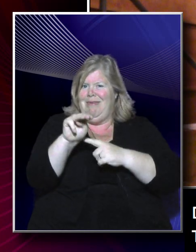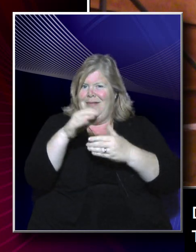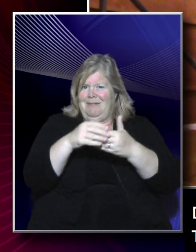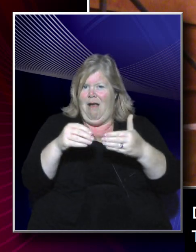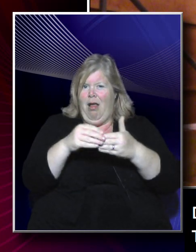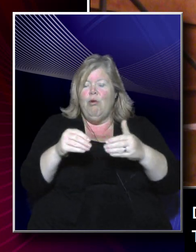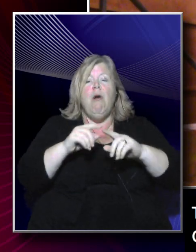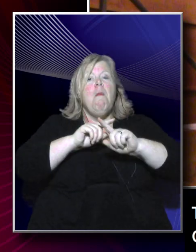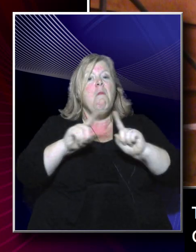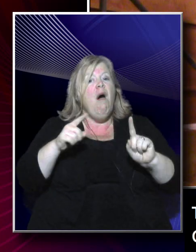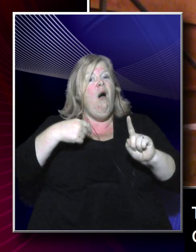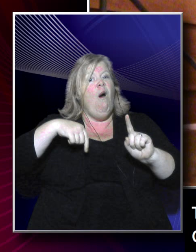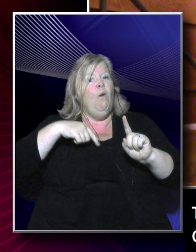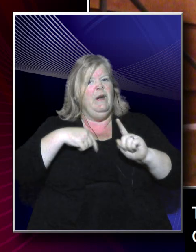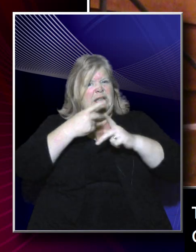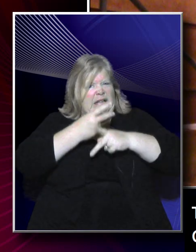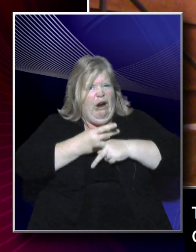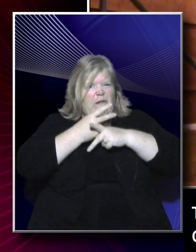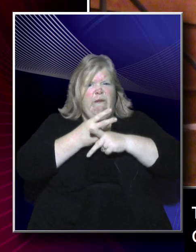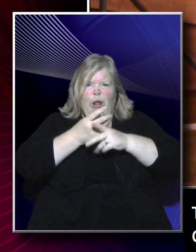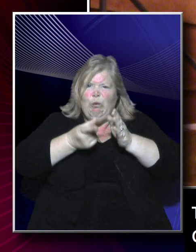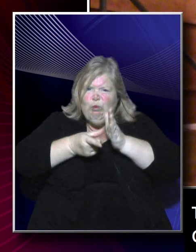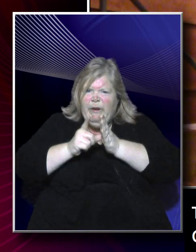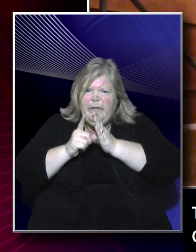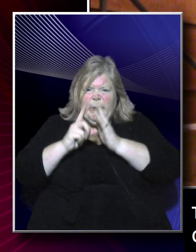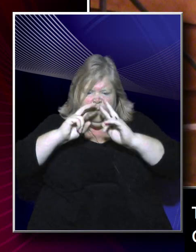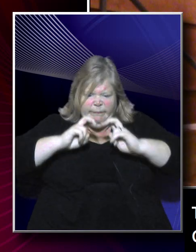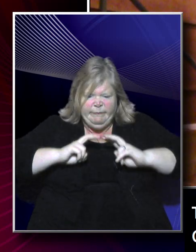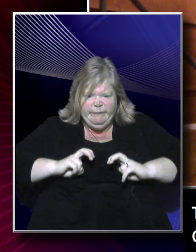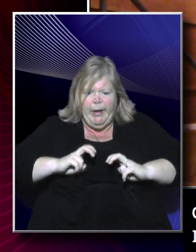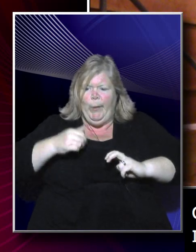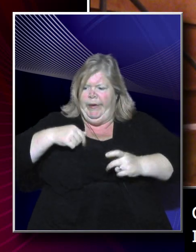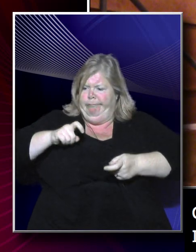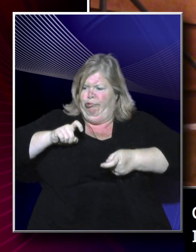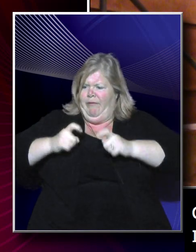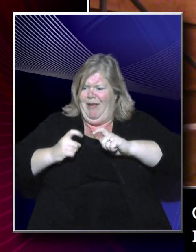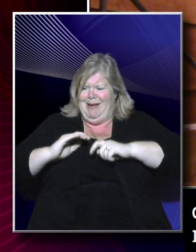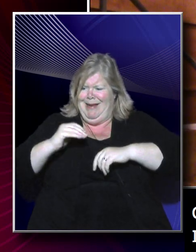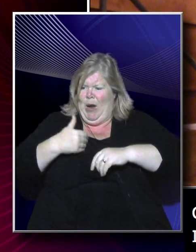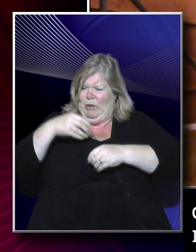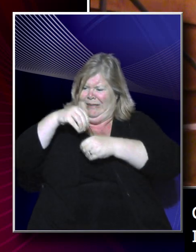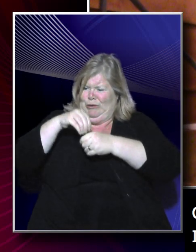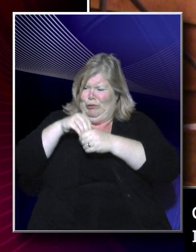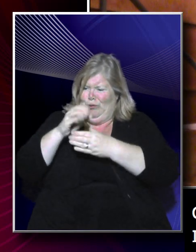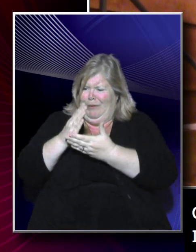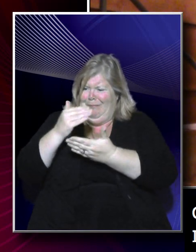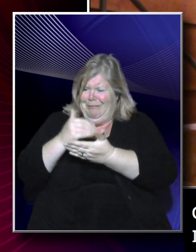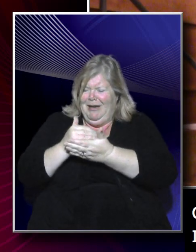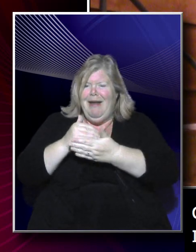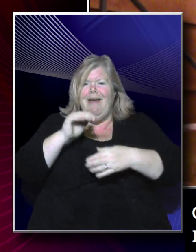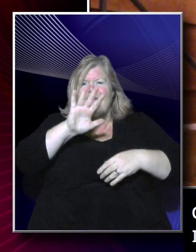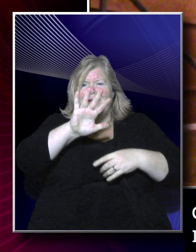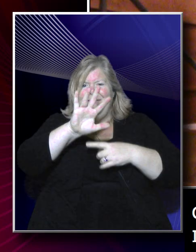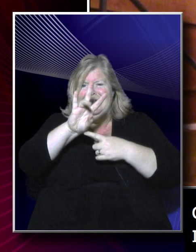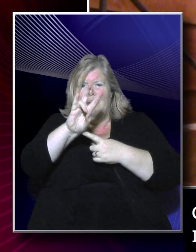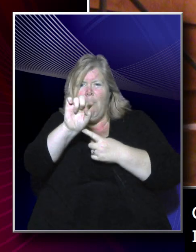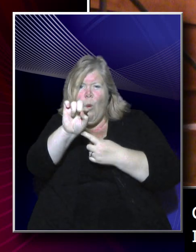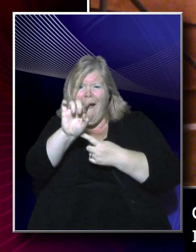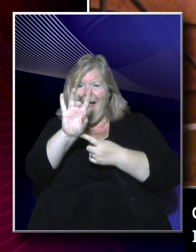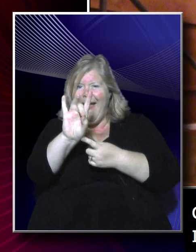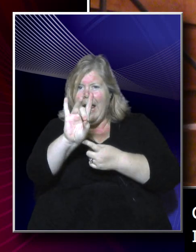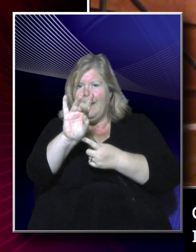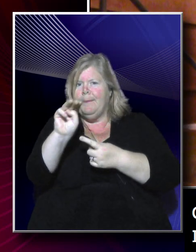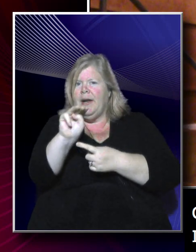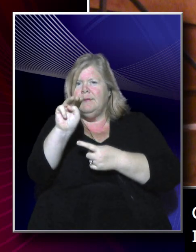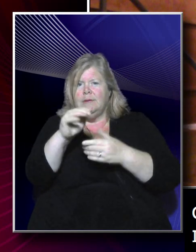careful review and consideration, our revised internal budget totaled $57.8 million, which